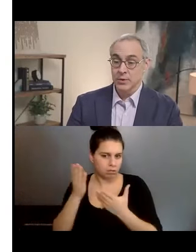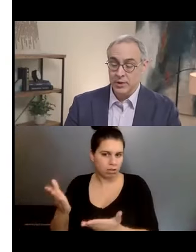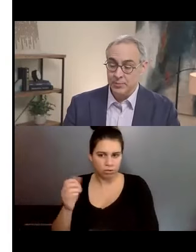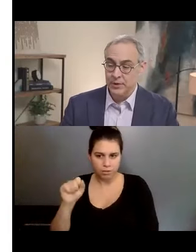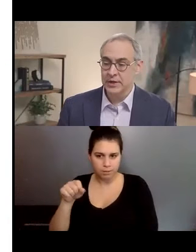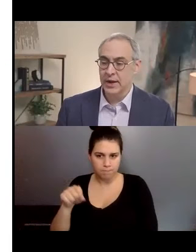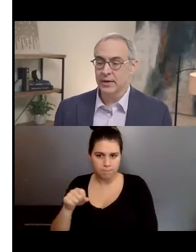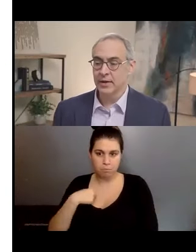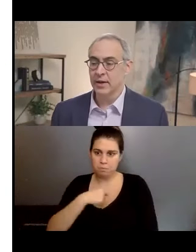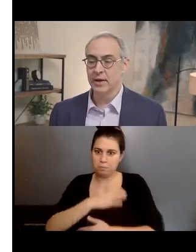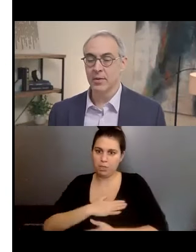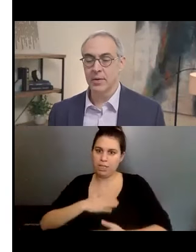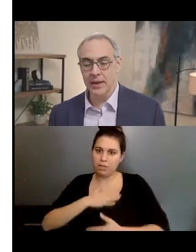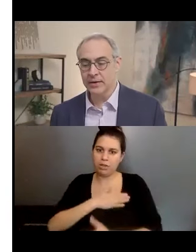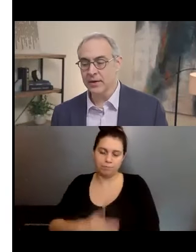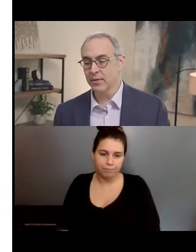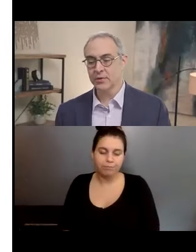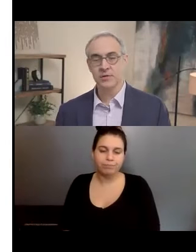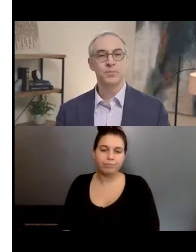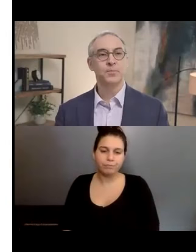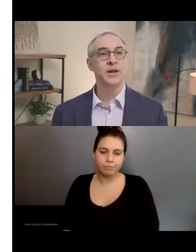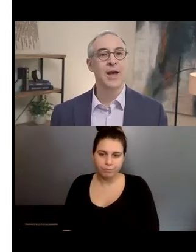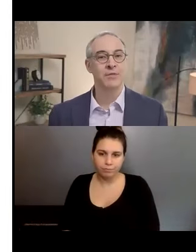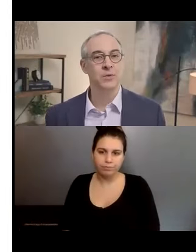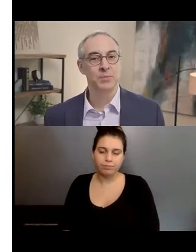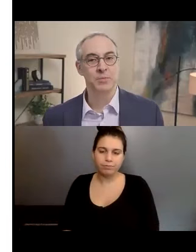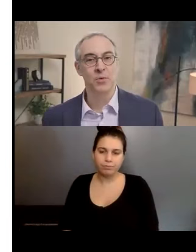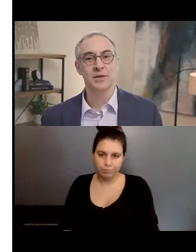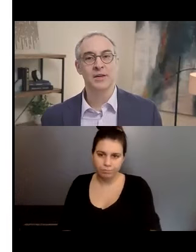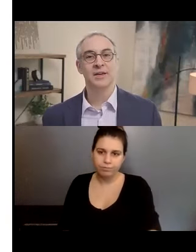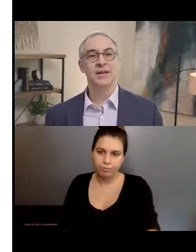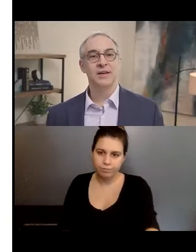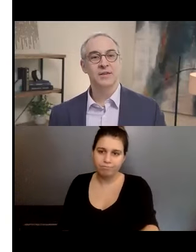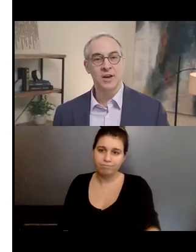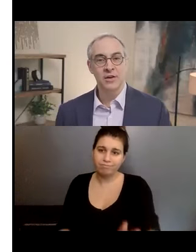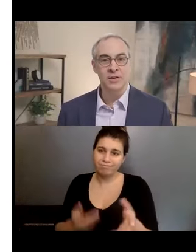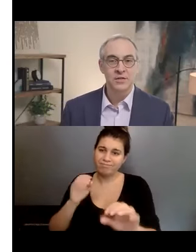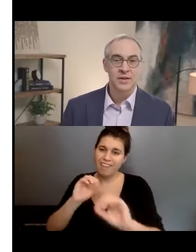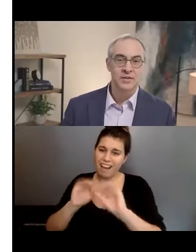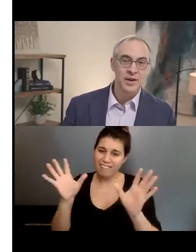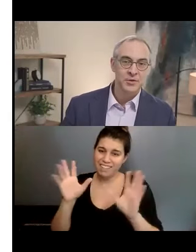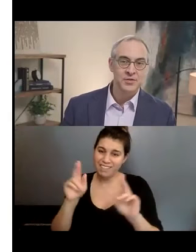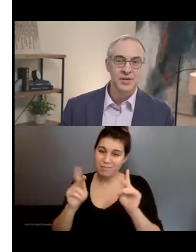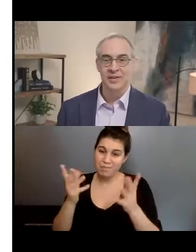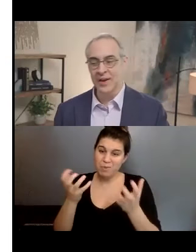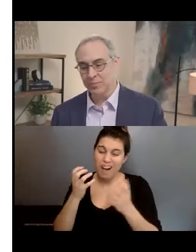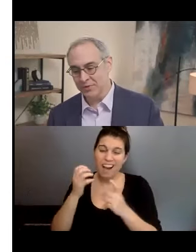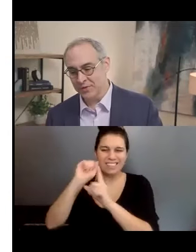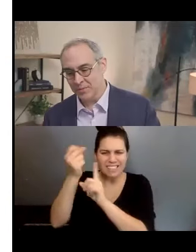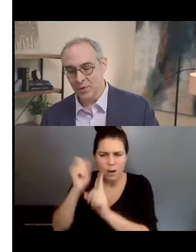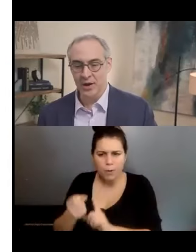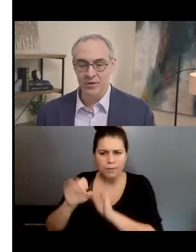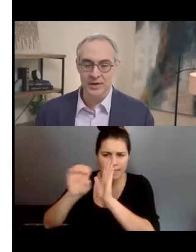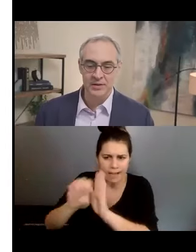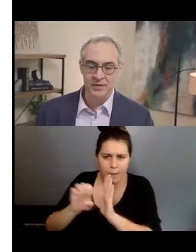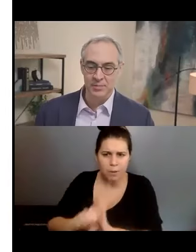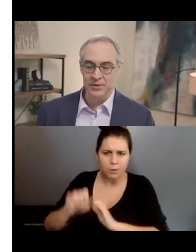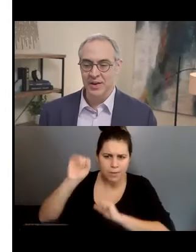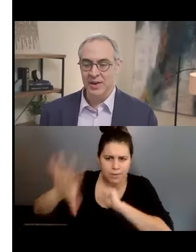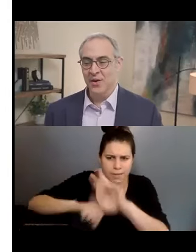which we really appreciate. And it was pretty obvious what people wanted: scenarios, examples, more